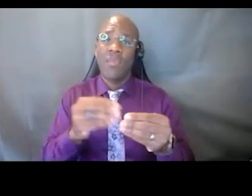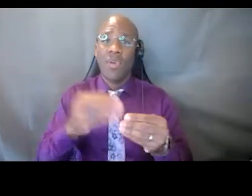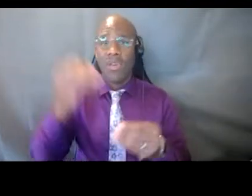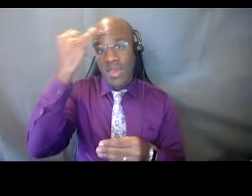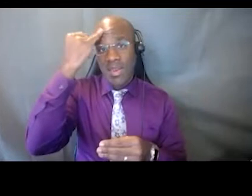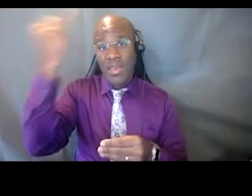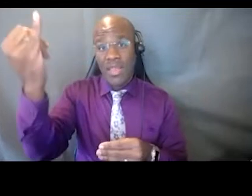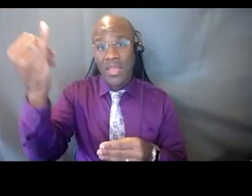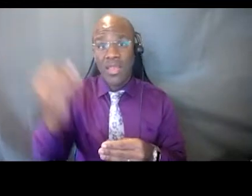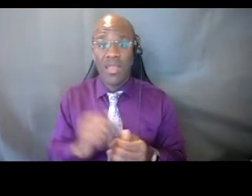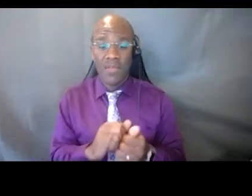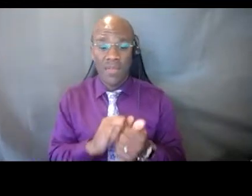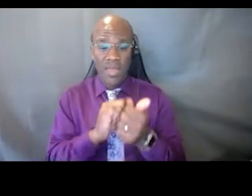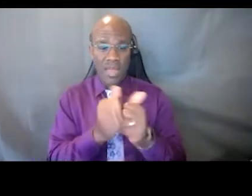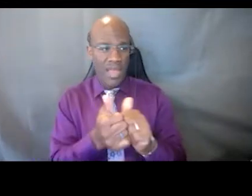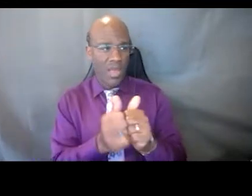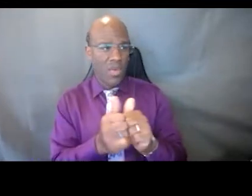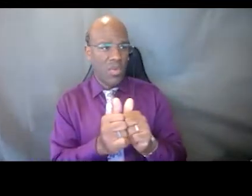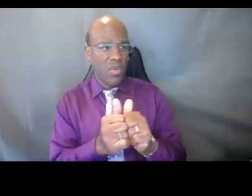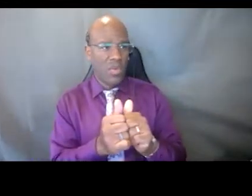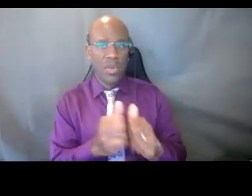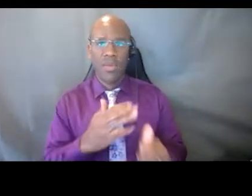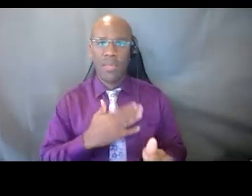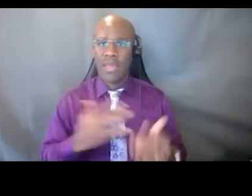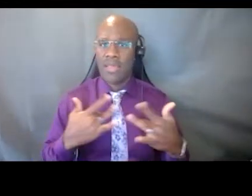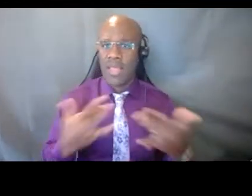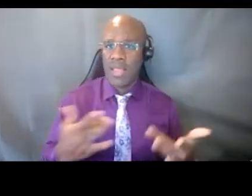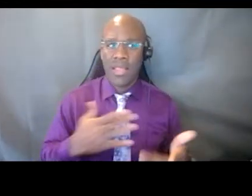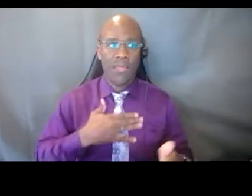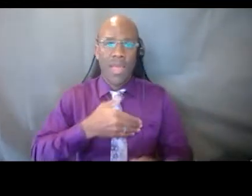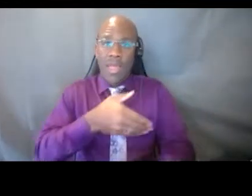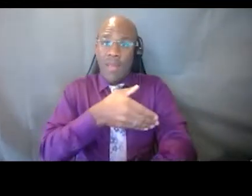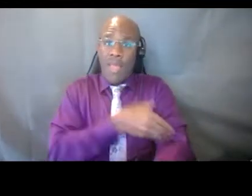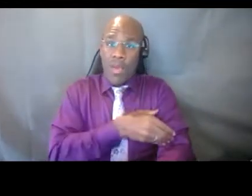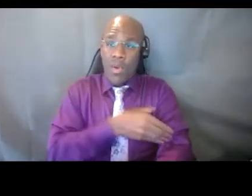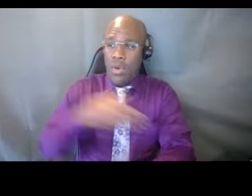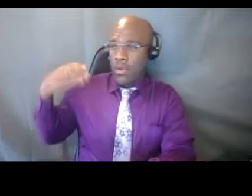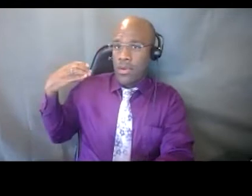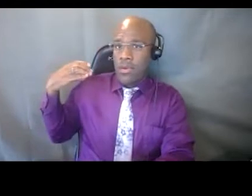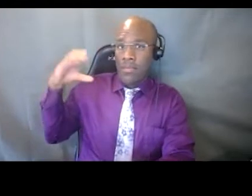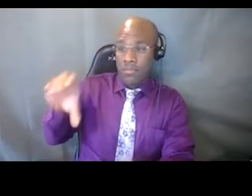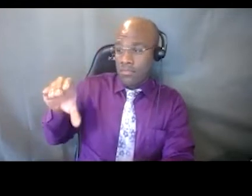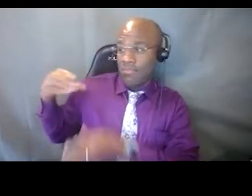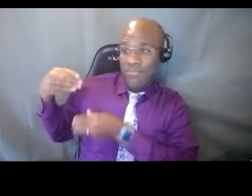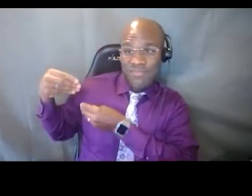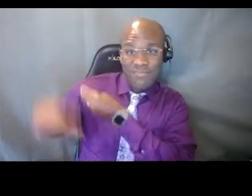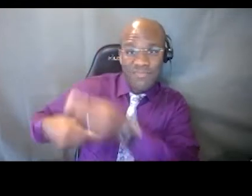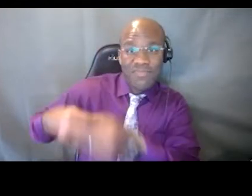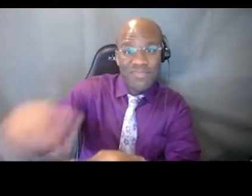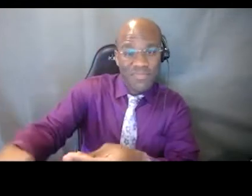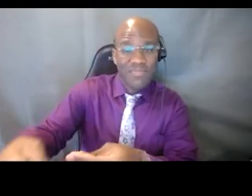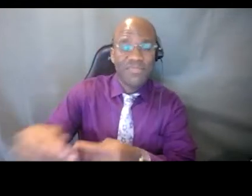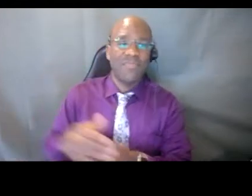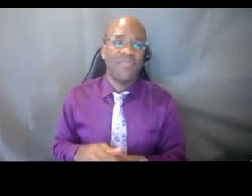of how the transmission of this status and power is given from generation to generation. So if we're wanting to